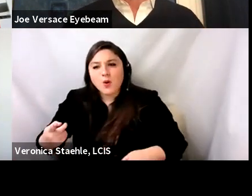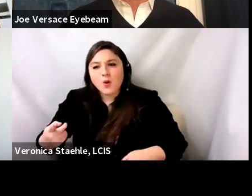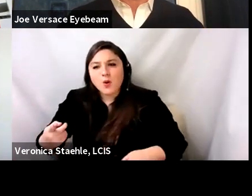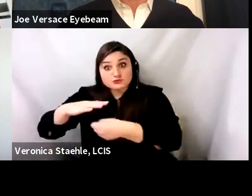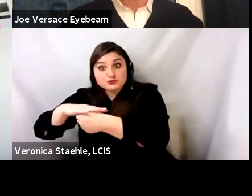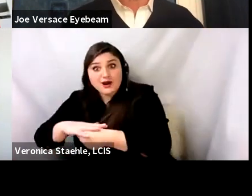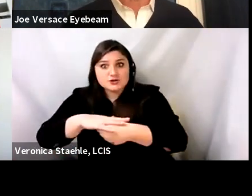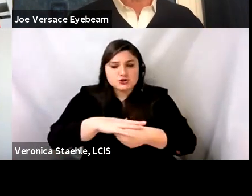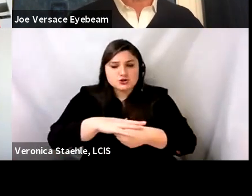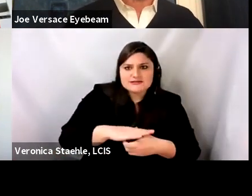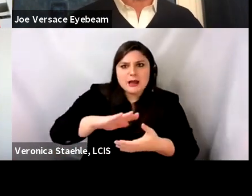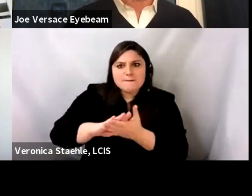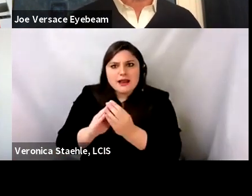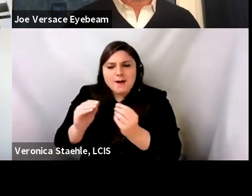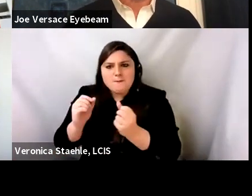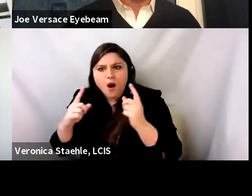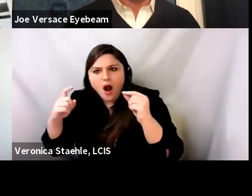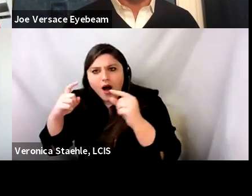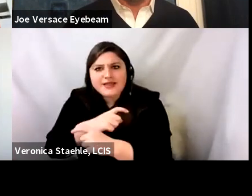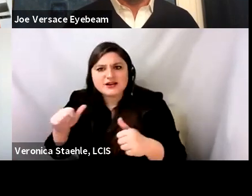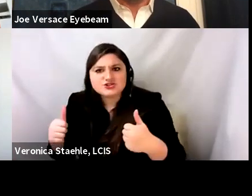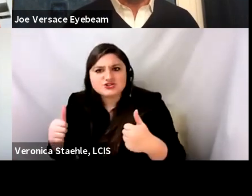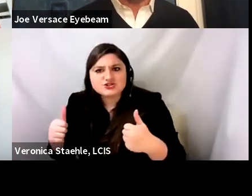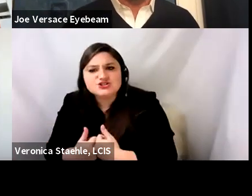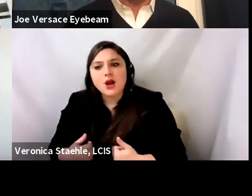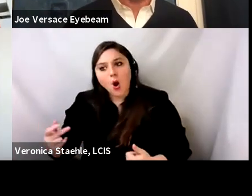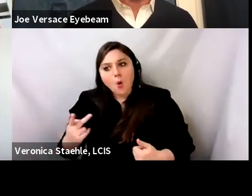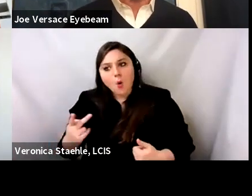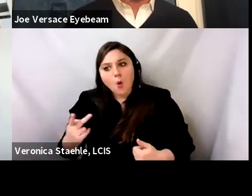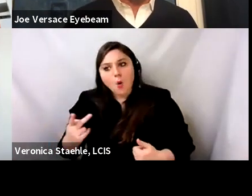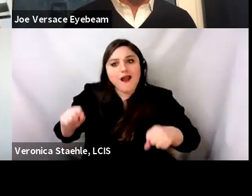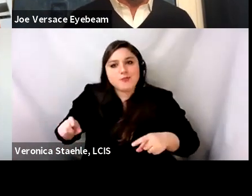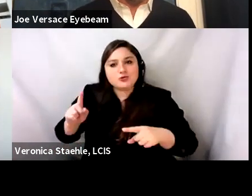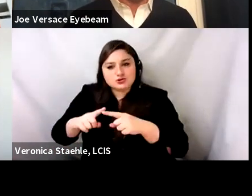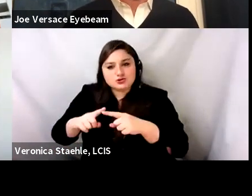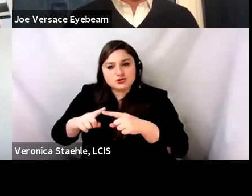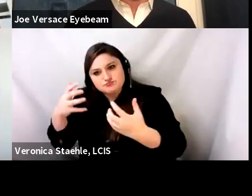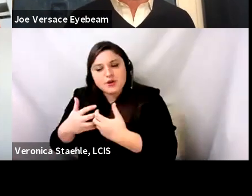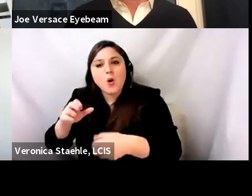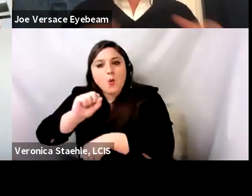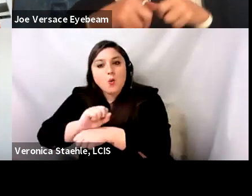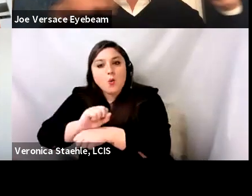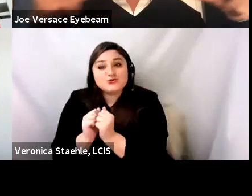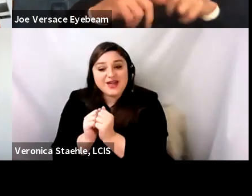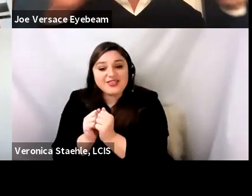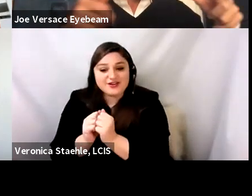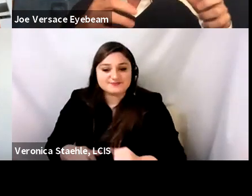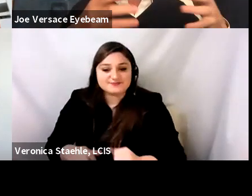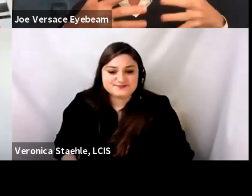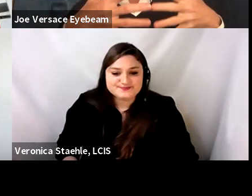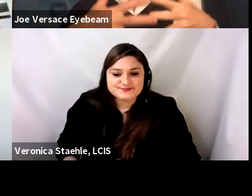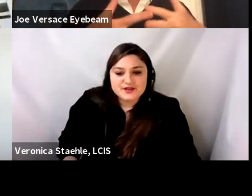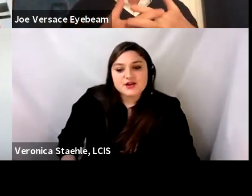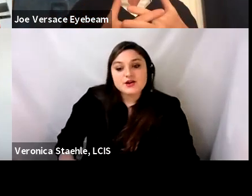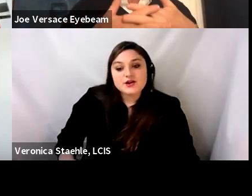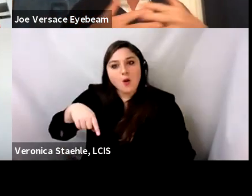know, I'm thinking of those, it's a really, really rudimentary, rustic example of those pot holders we used to make when we were kids on the screen. You know,